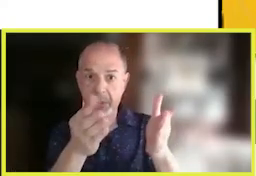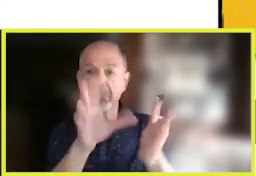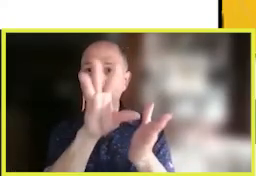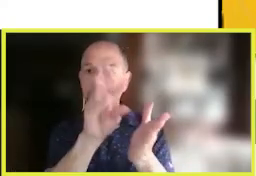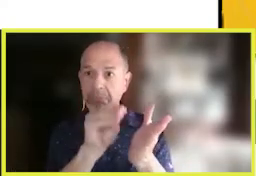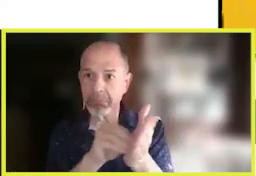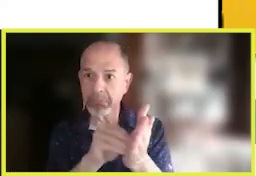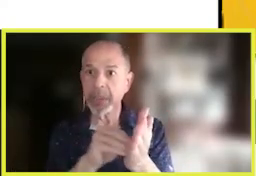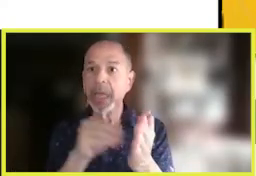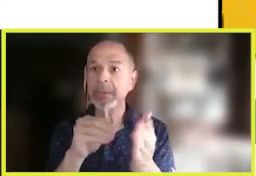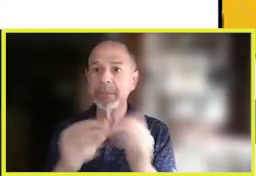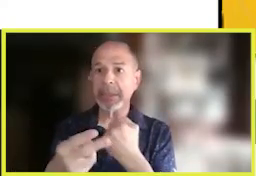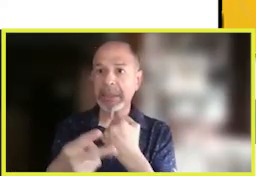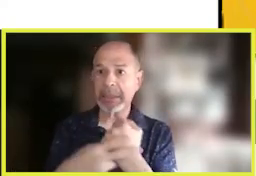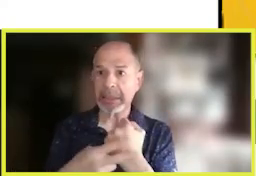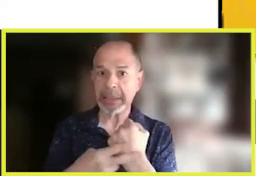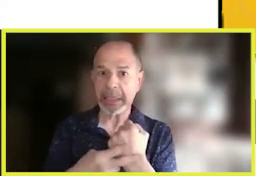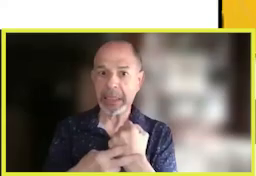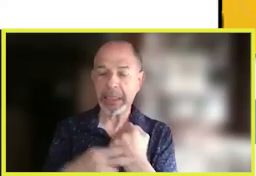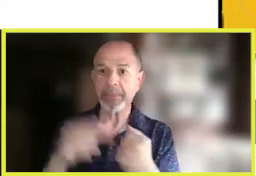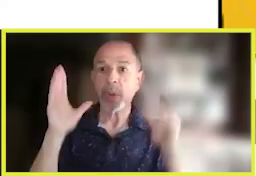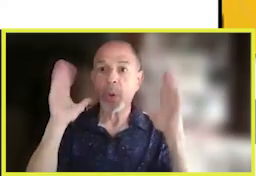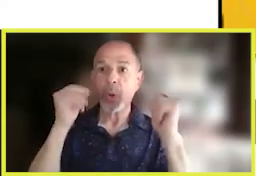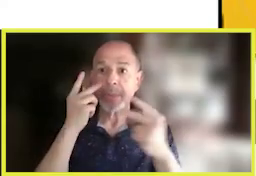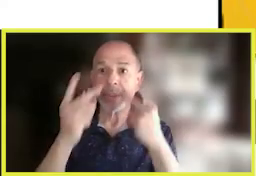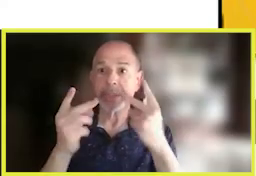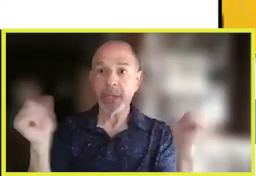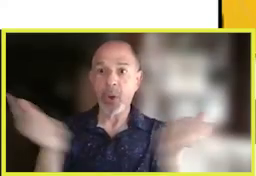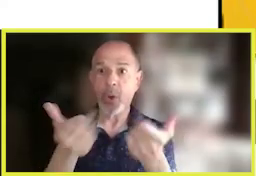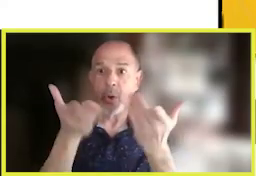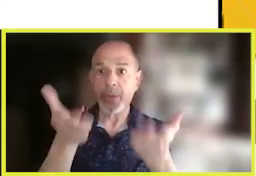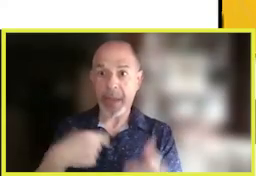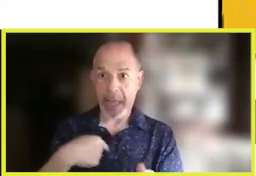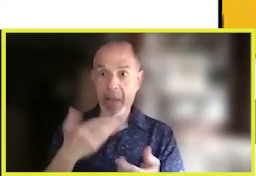30th circled. We hope to see everyone there next year. I know I'll be there.